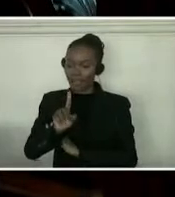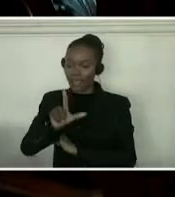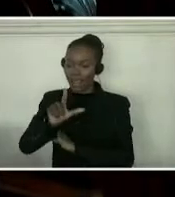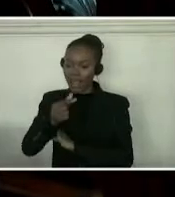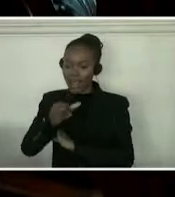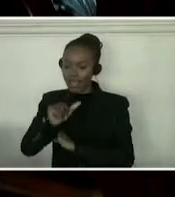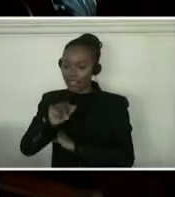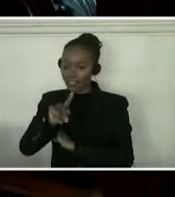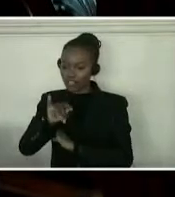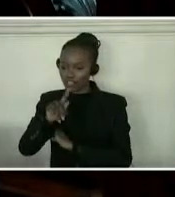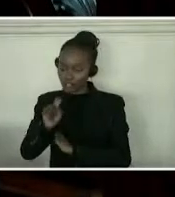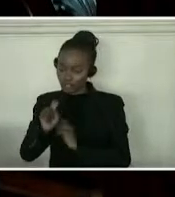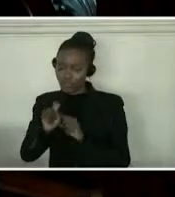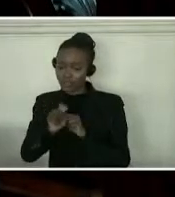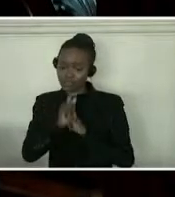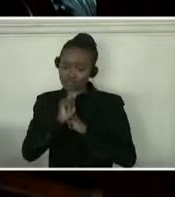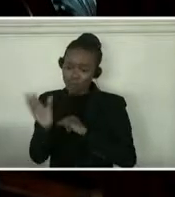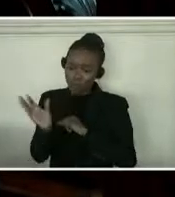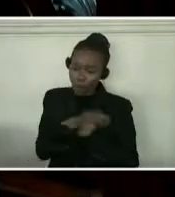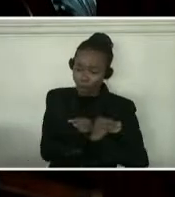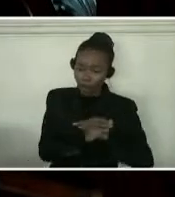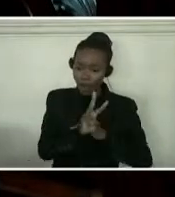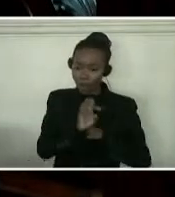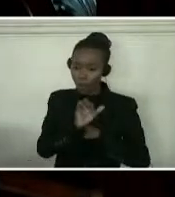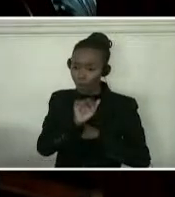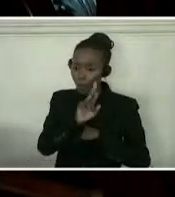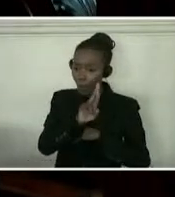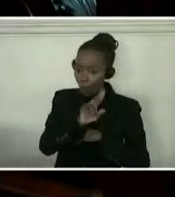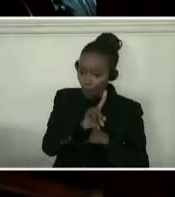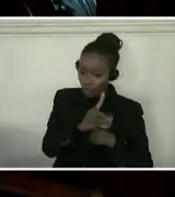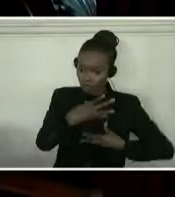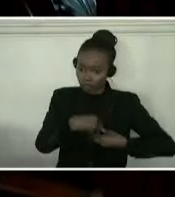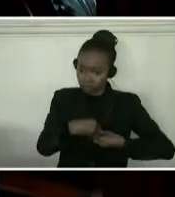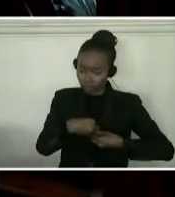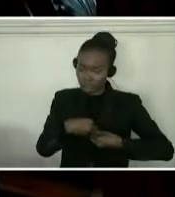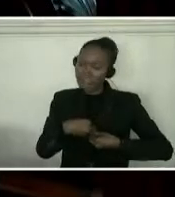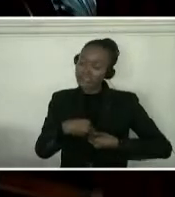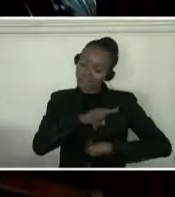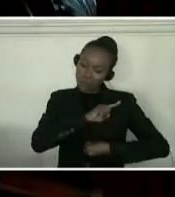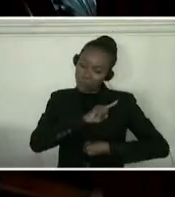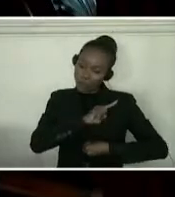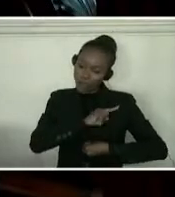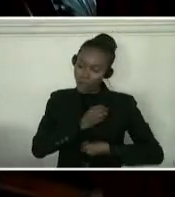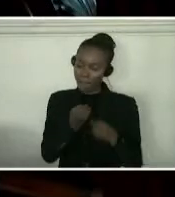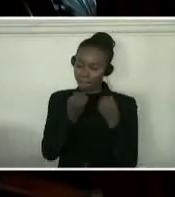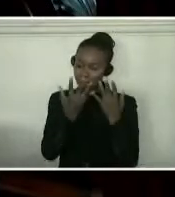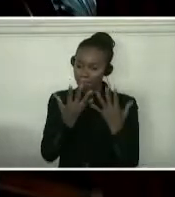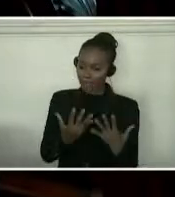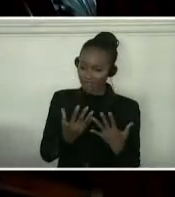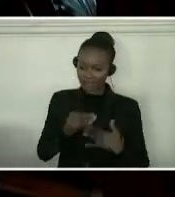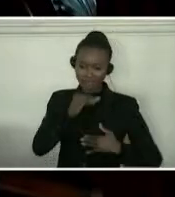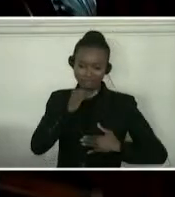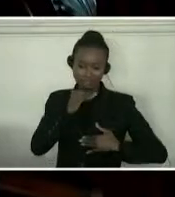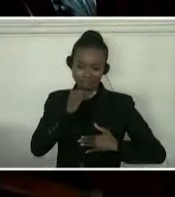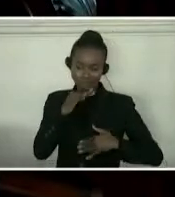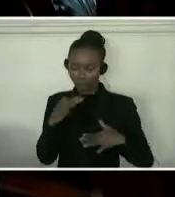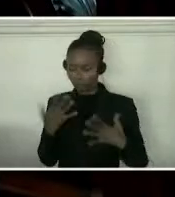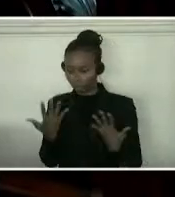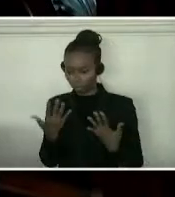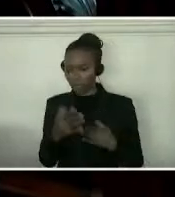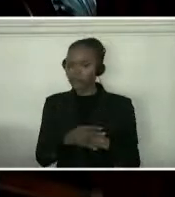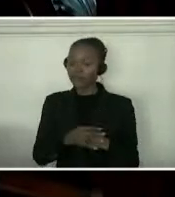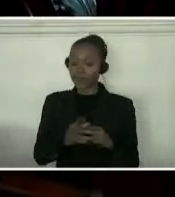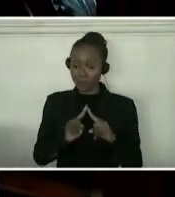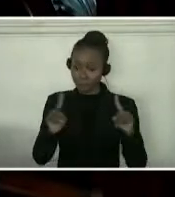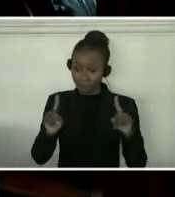to due to budget constraints but did very well in our communities and all those participated legends